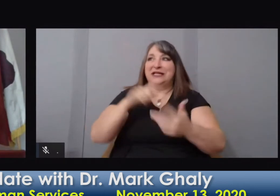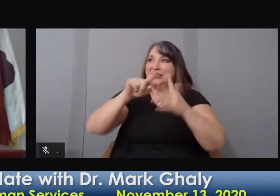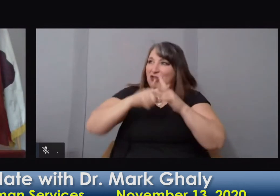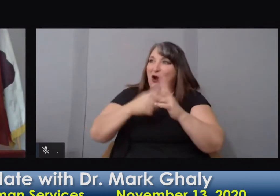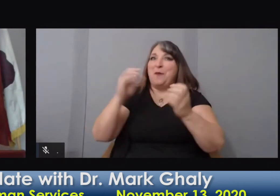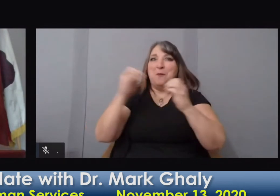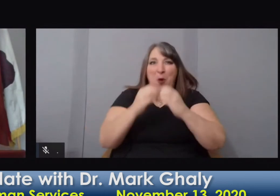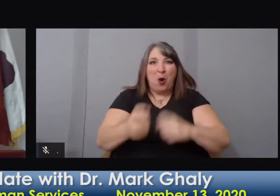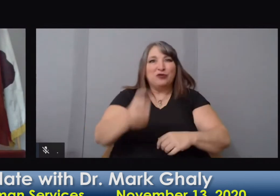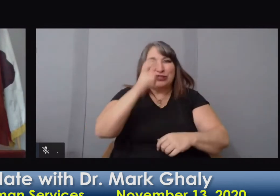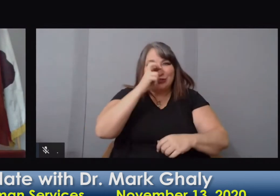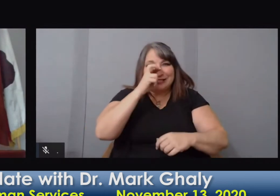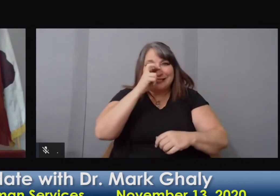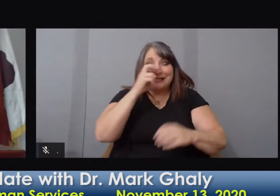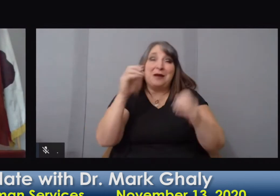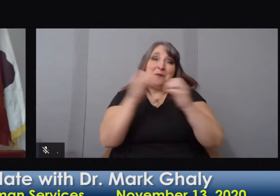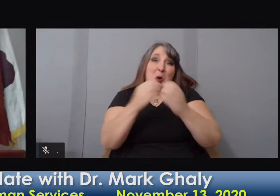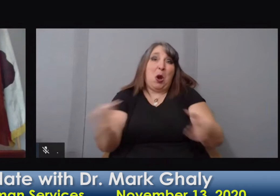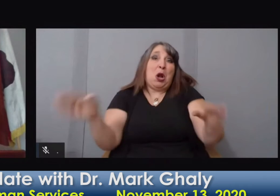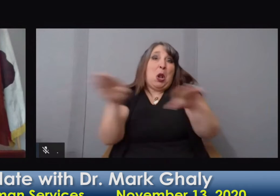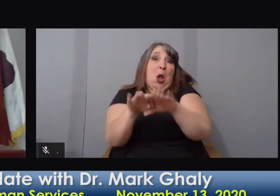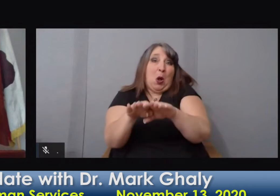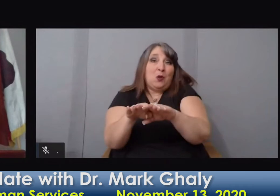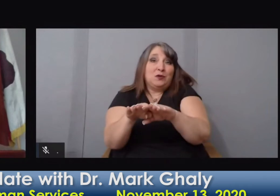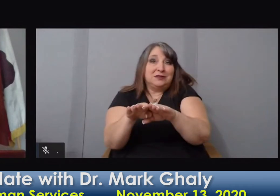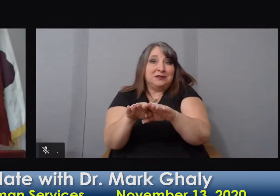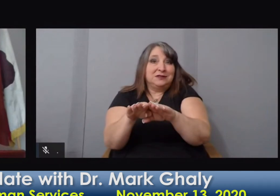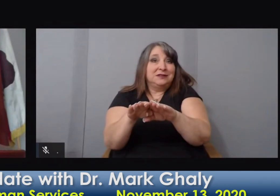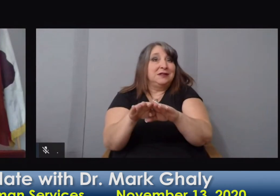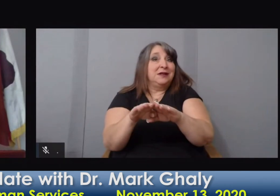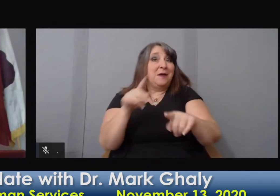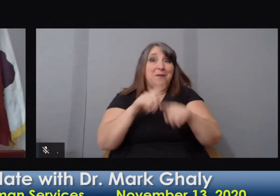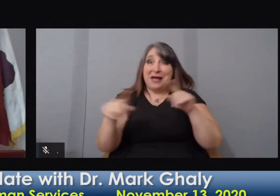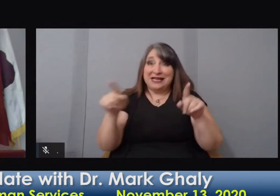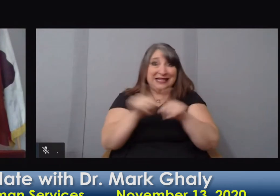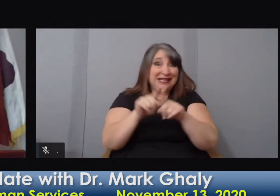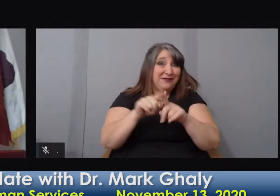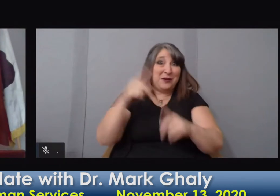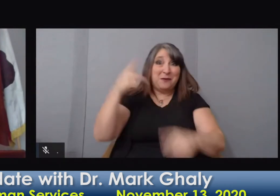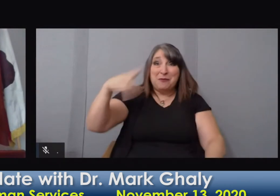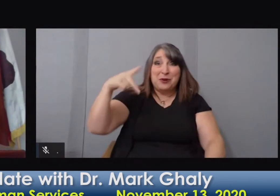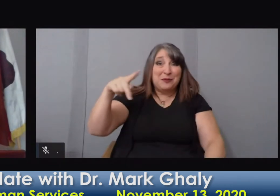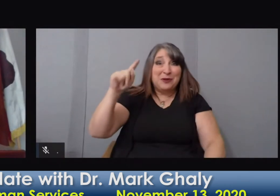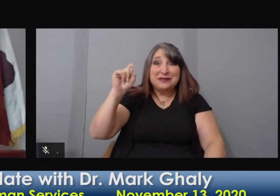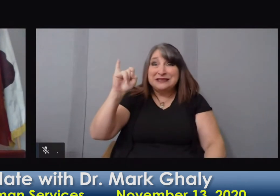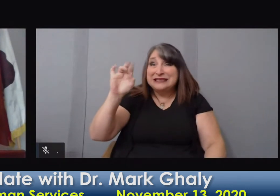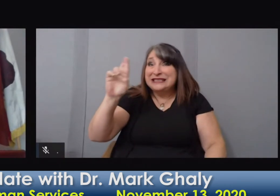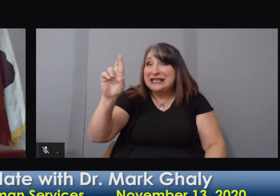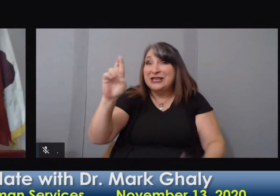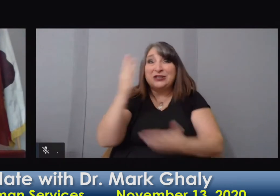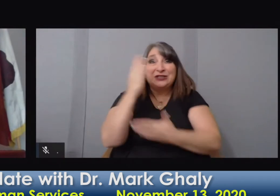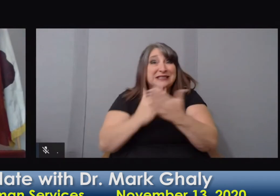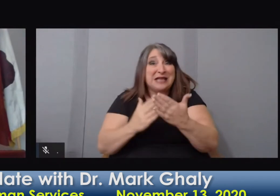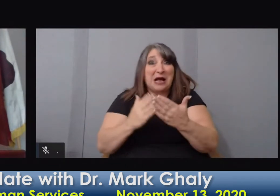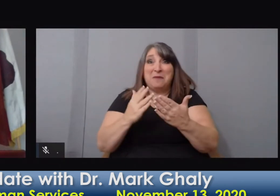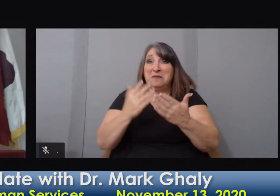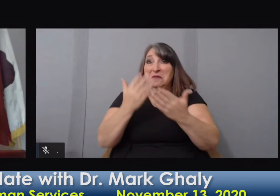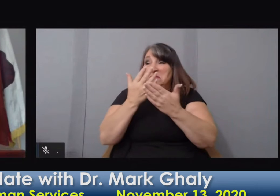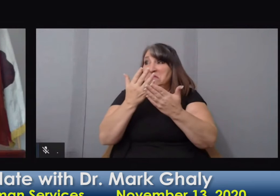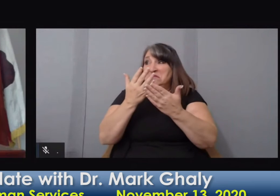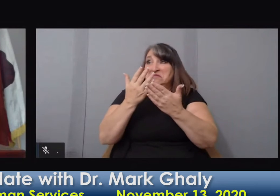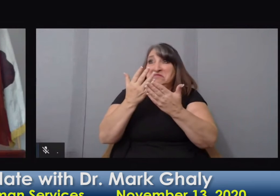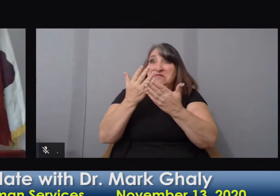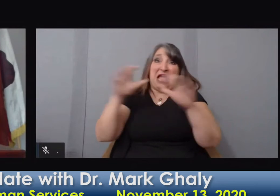places closed down for a period of time. But even in the purple tier, there's some activities that weren't so much